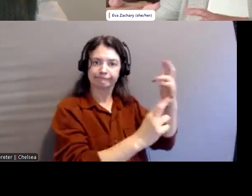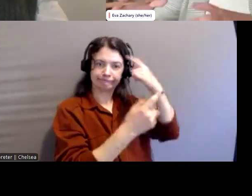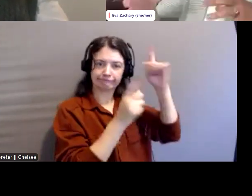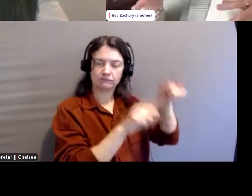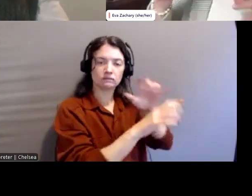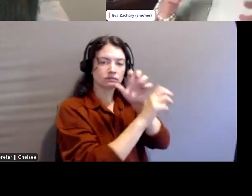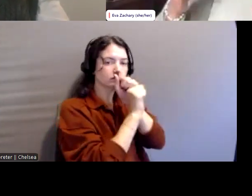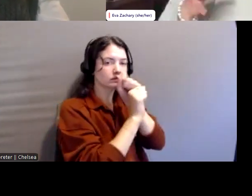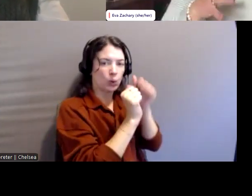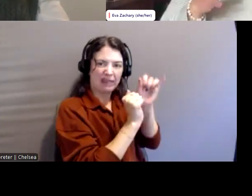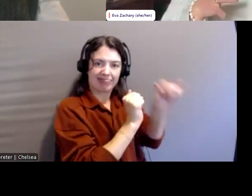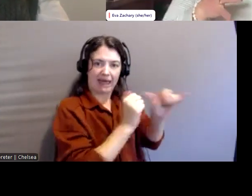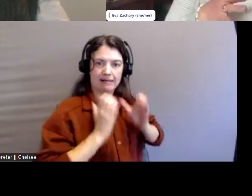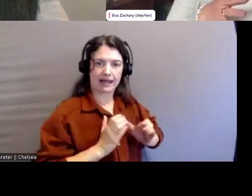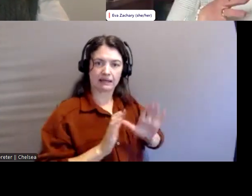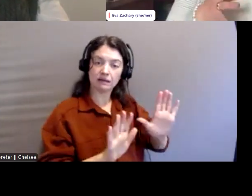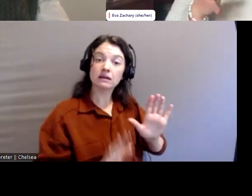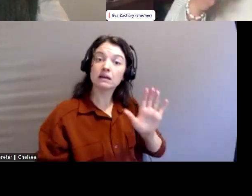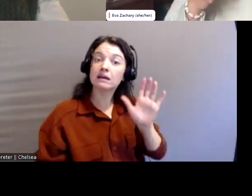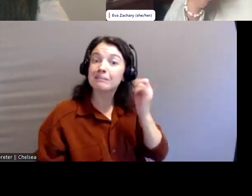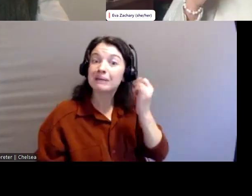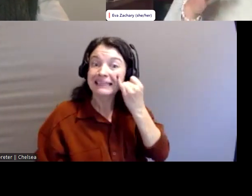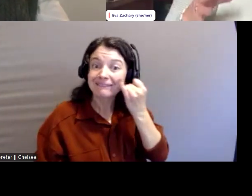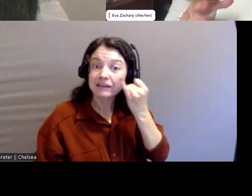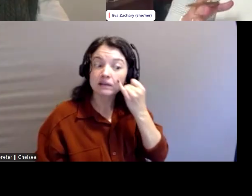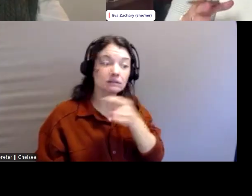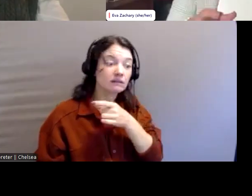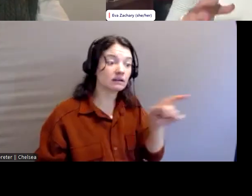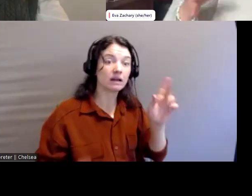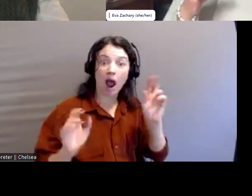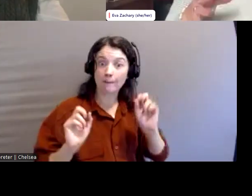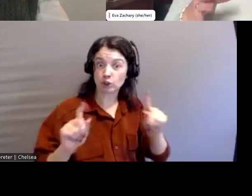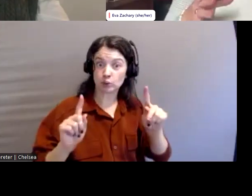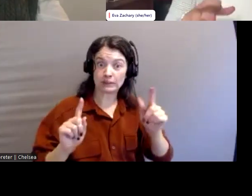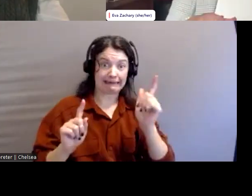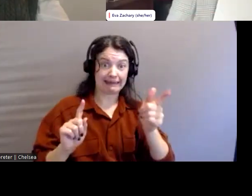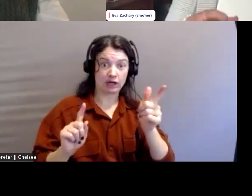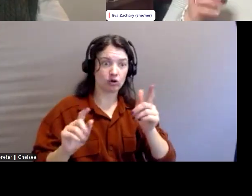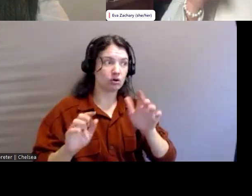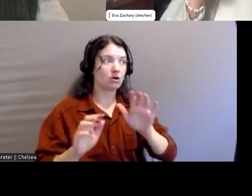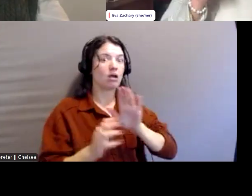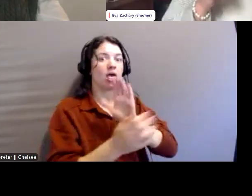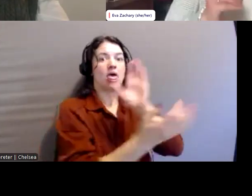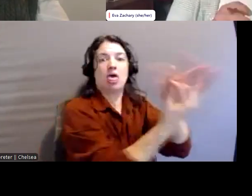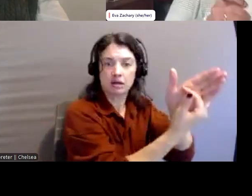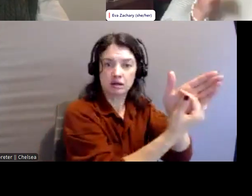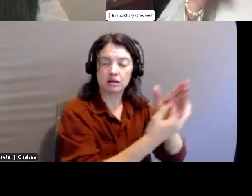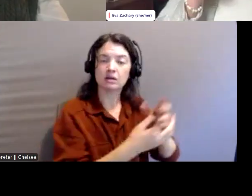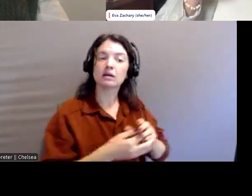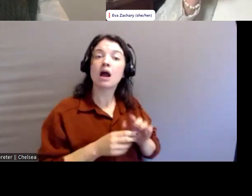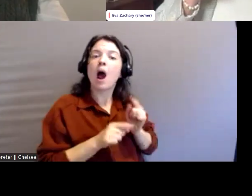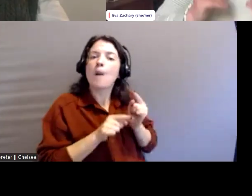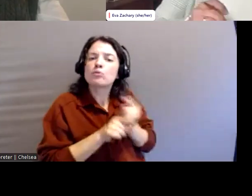client. If you have an opportunity, a potential opportunity for early intervention to get the